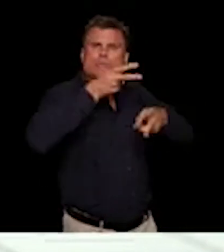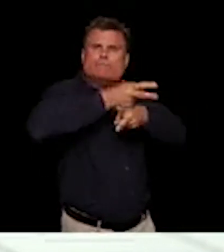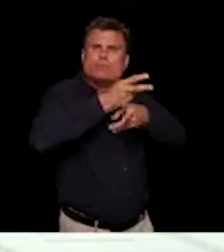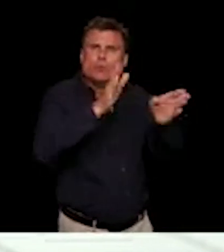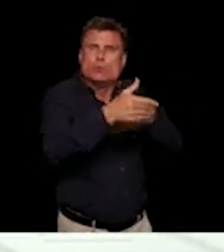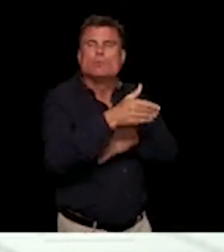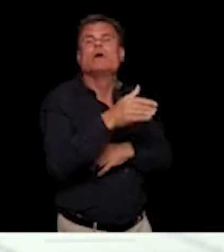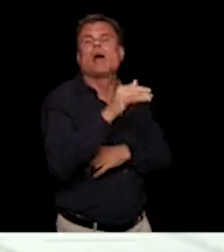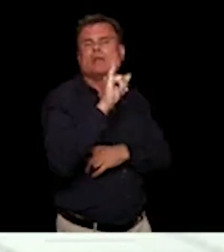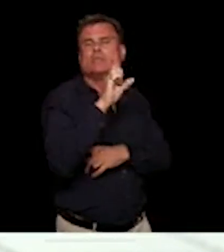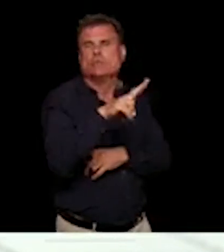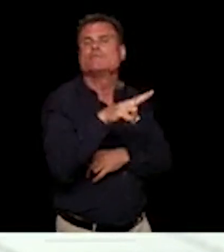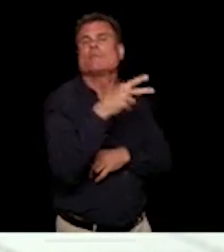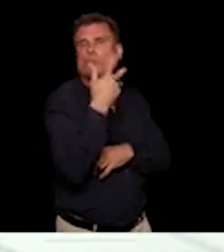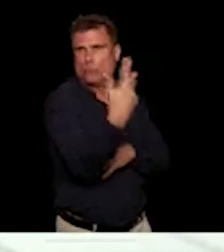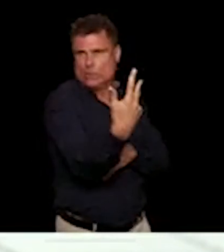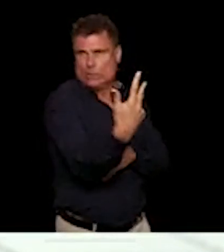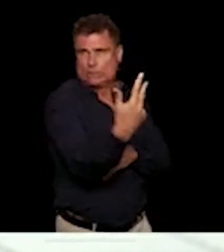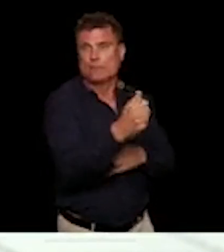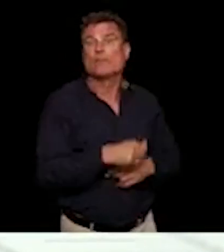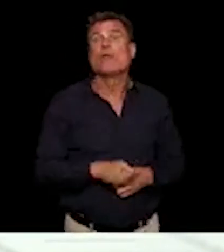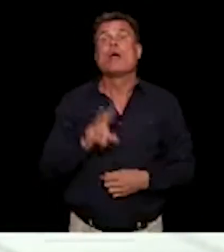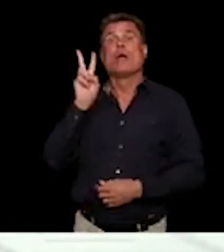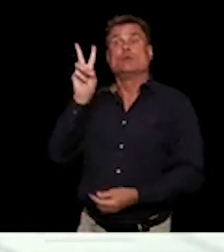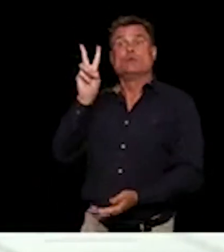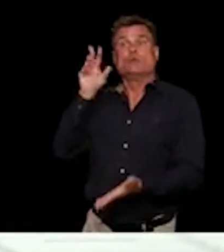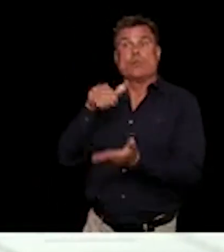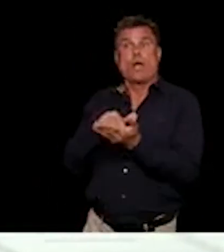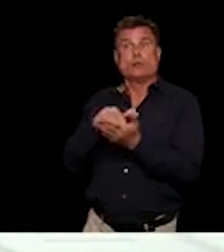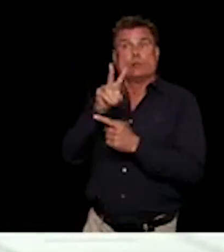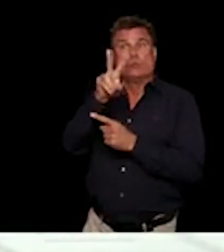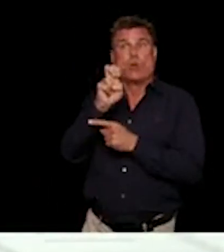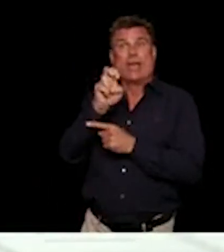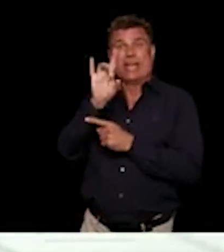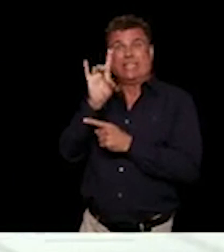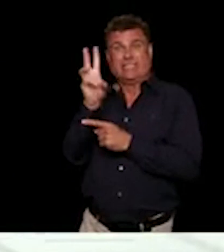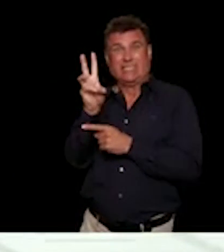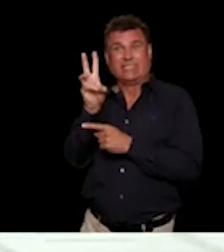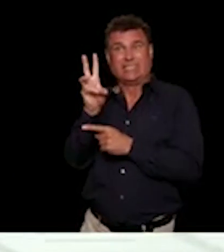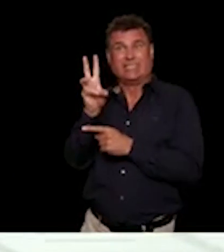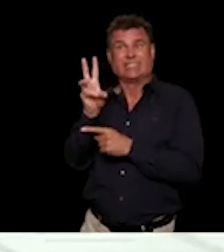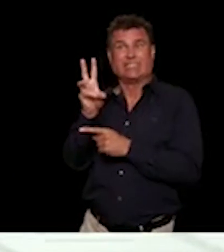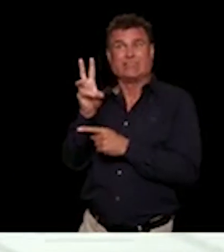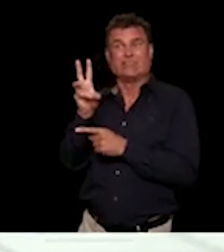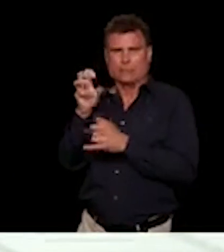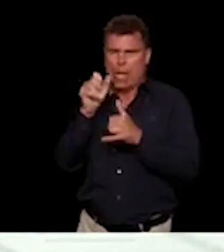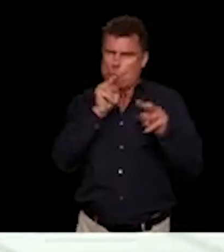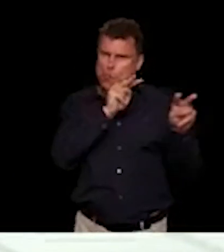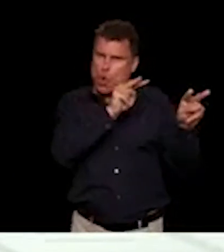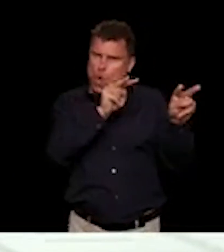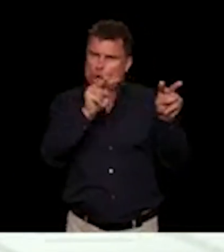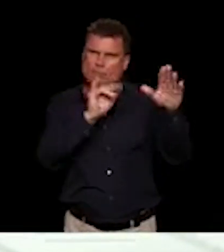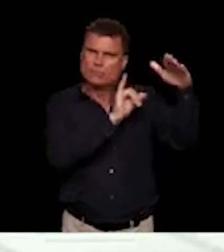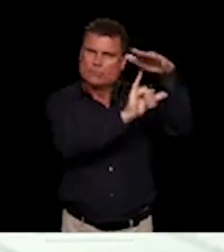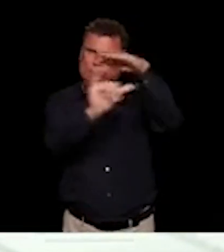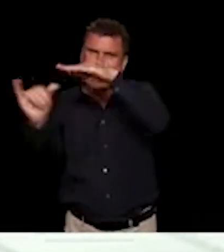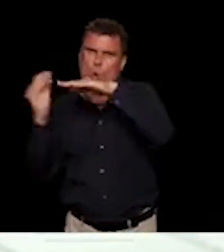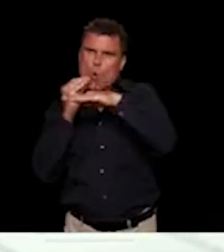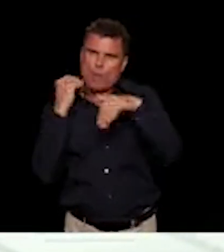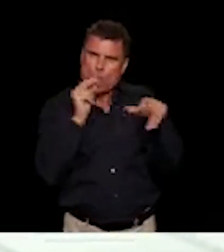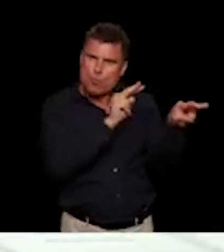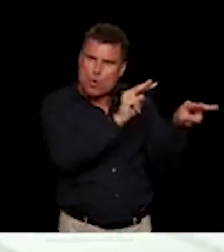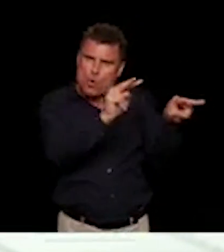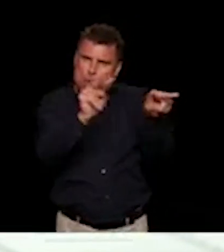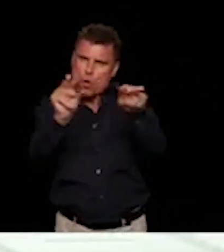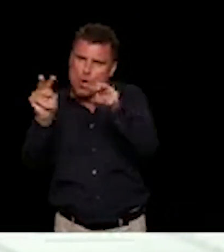2,286 people in British Columbia are currently under active public health monitoring. We are set to report 2 new